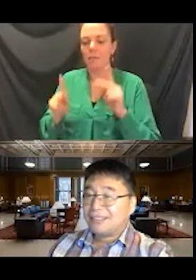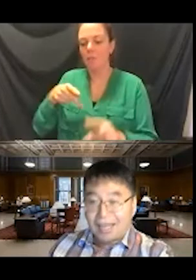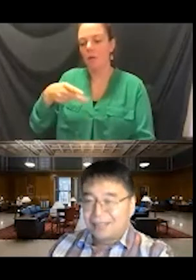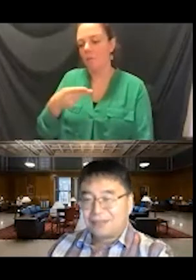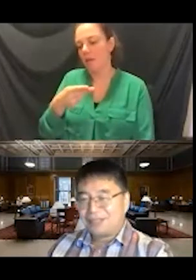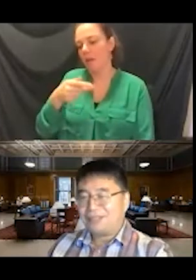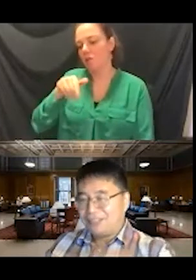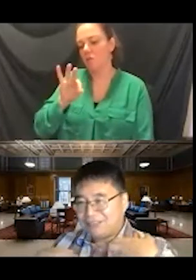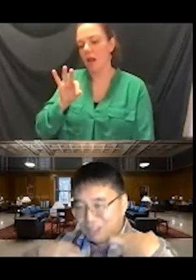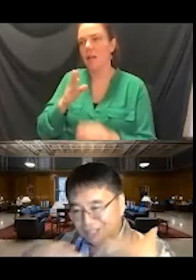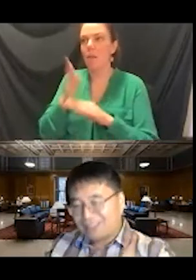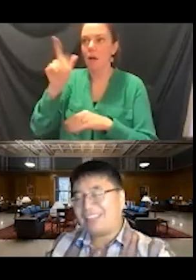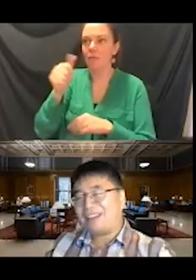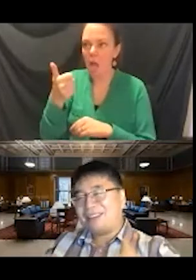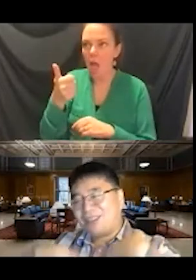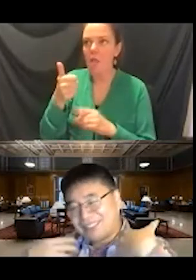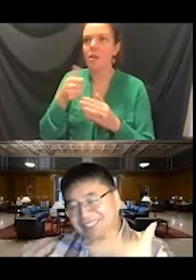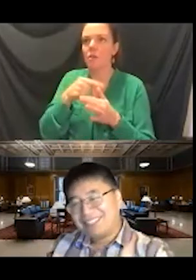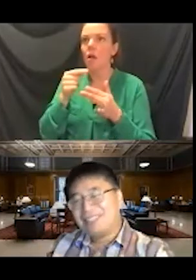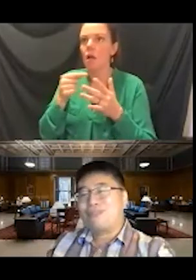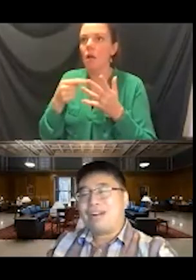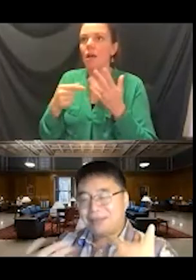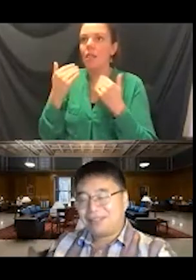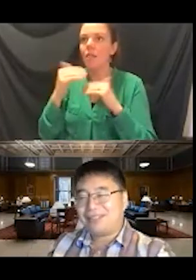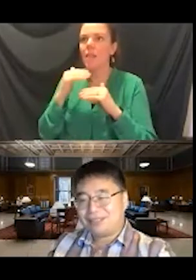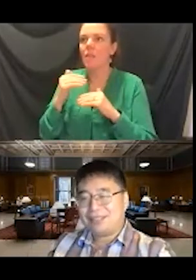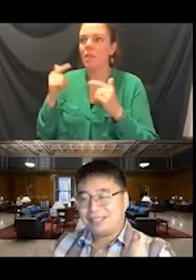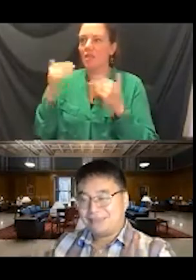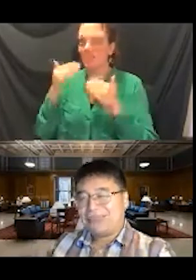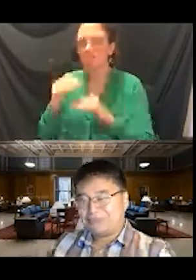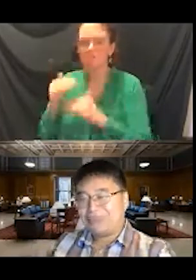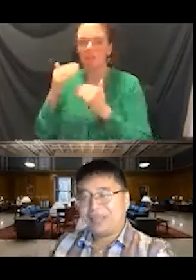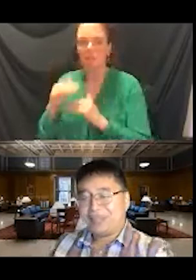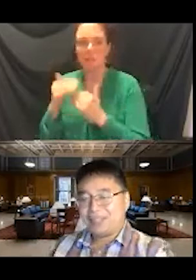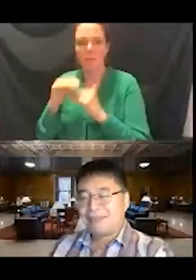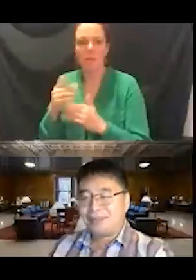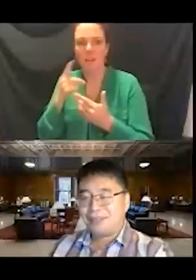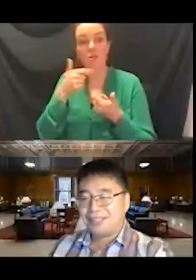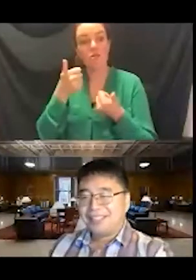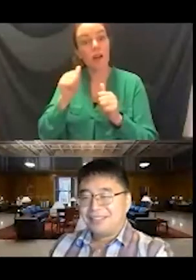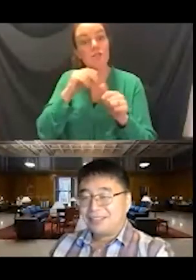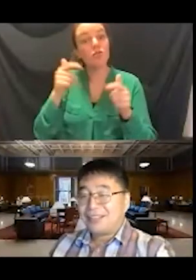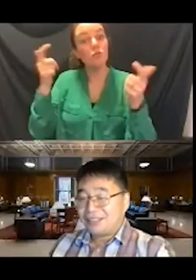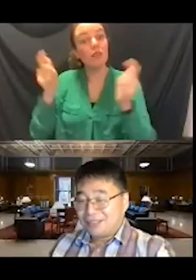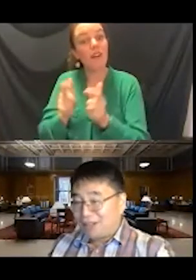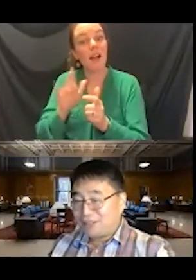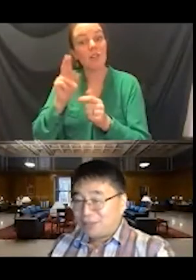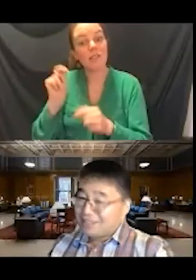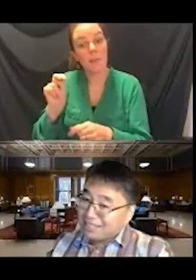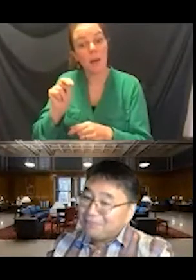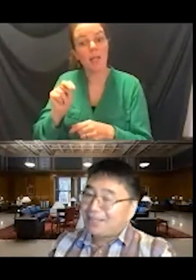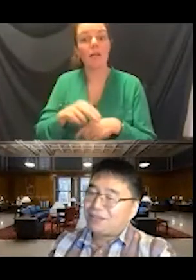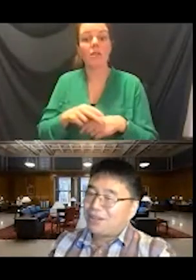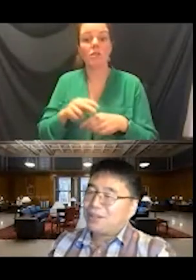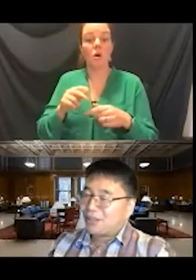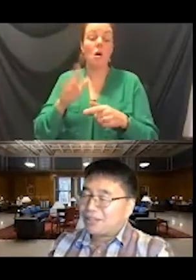least 10, right? You start thinking about all these parameters to kind of refine your sample. What